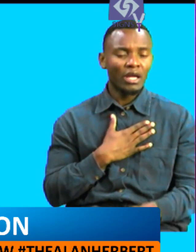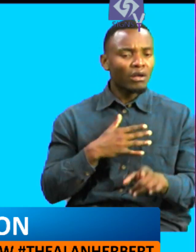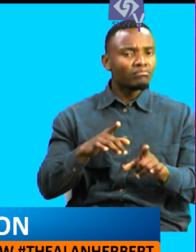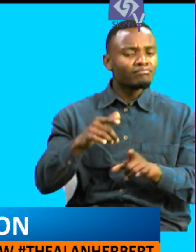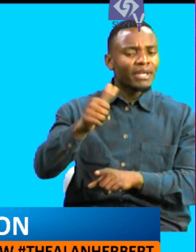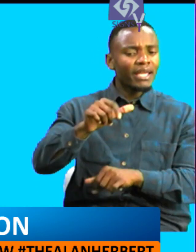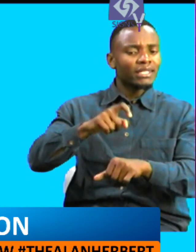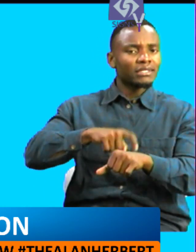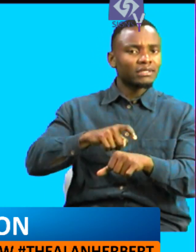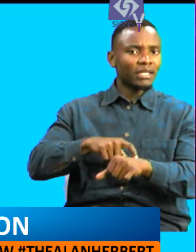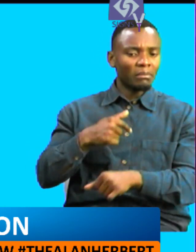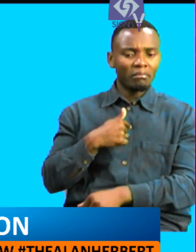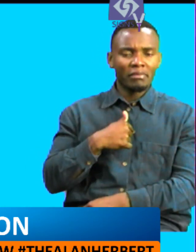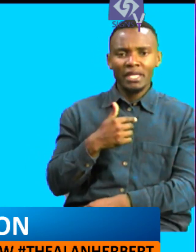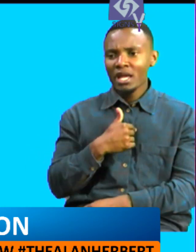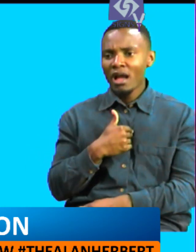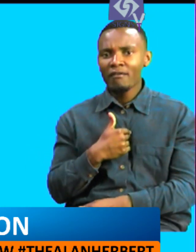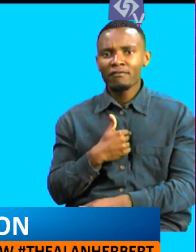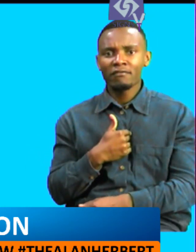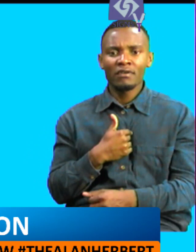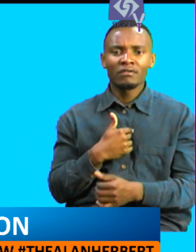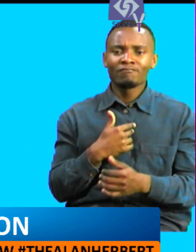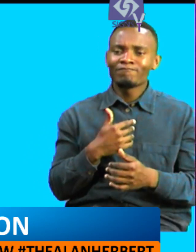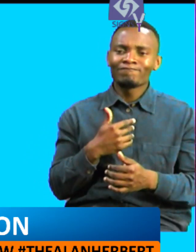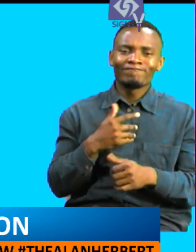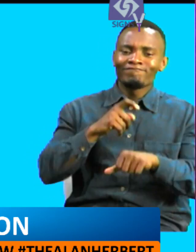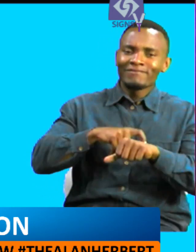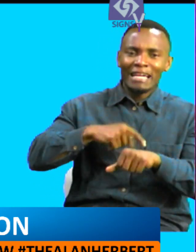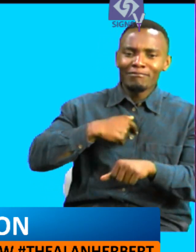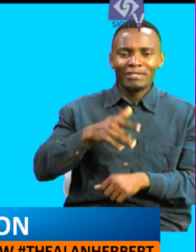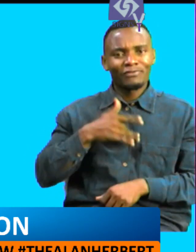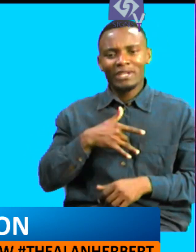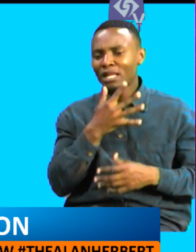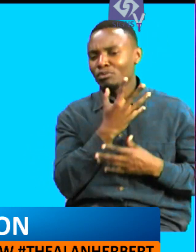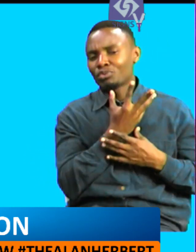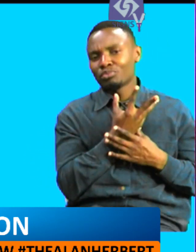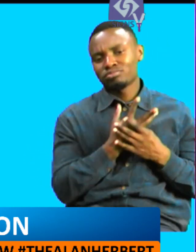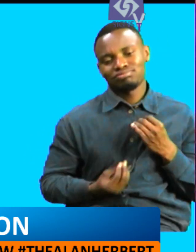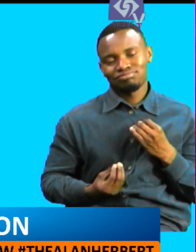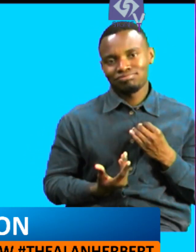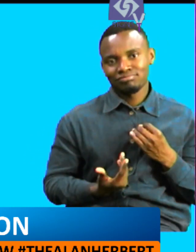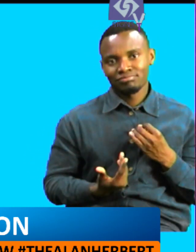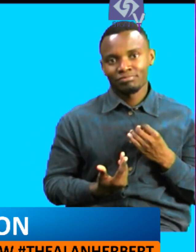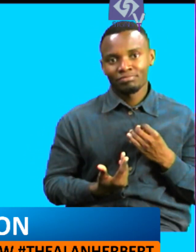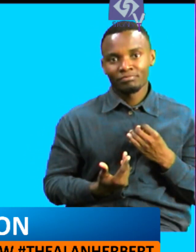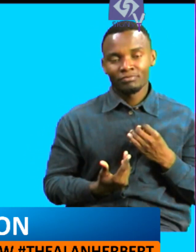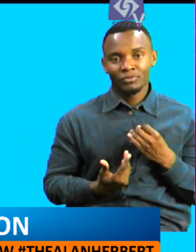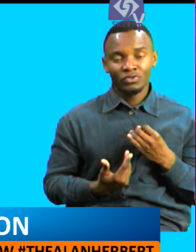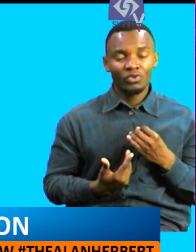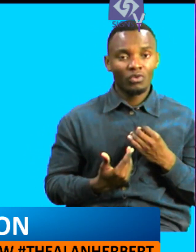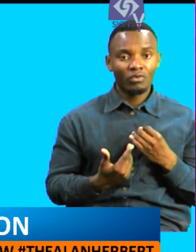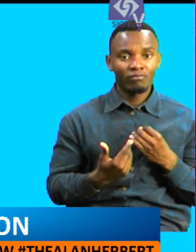anytime I would have, low moments, there's a way someone who